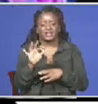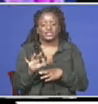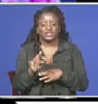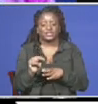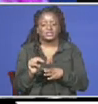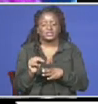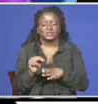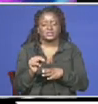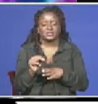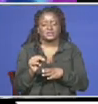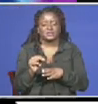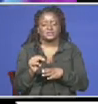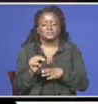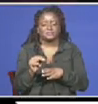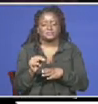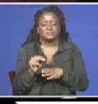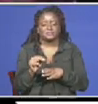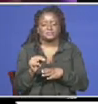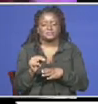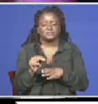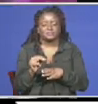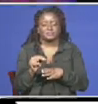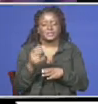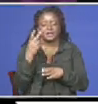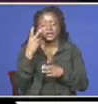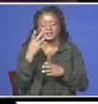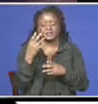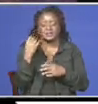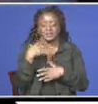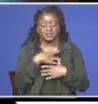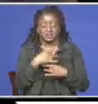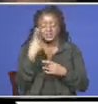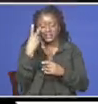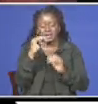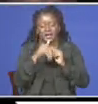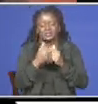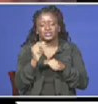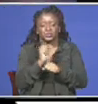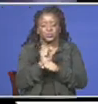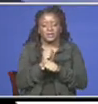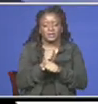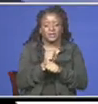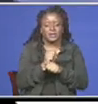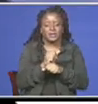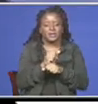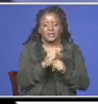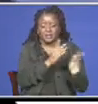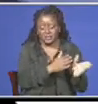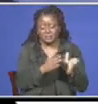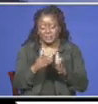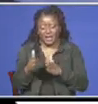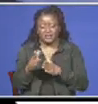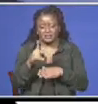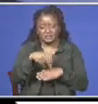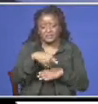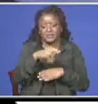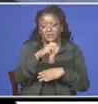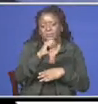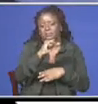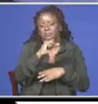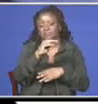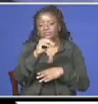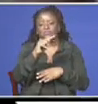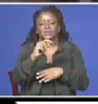prints into something much more luxurious instead of going with fabrics that would typically do that. She used the prints to execute